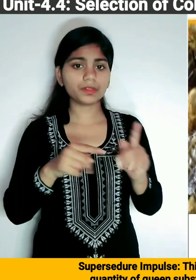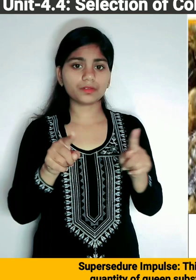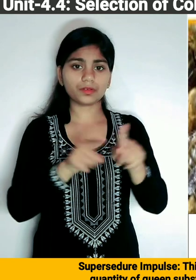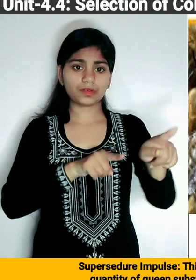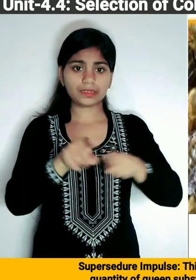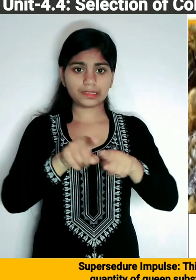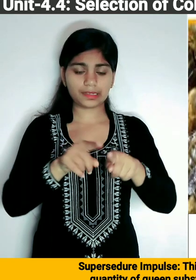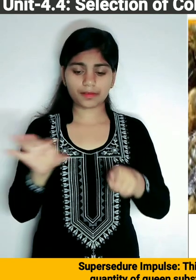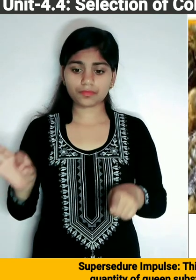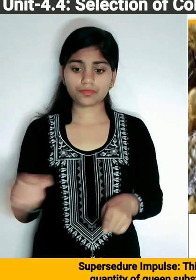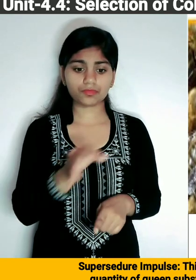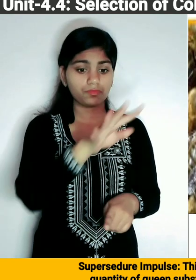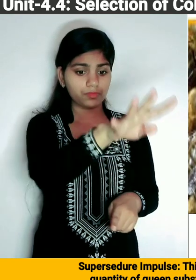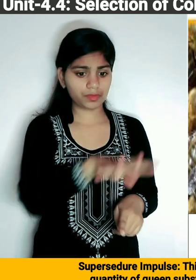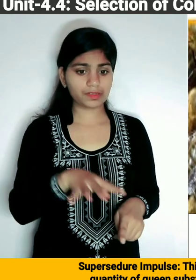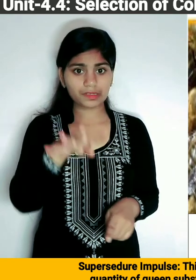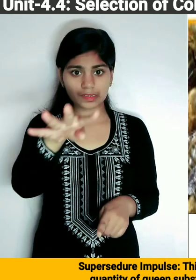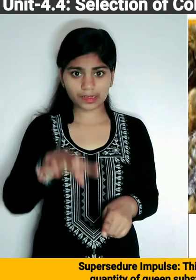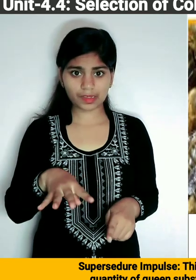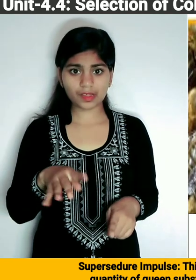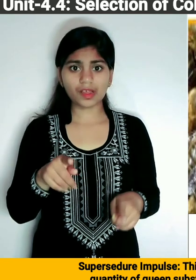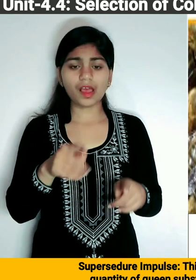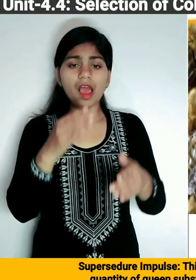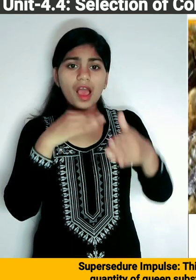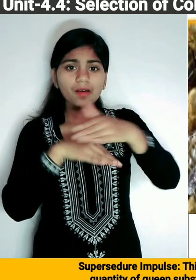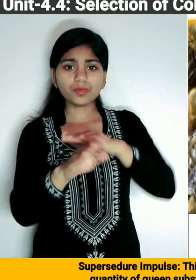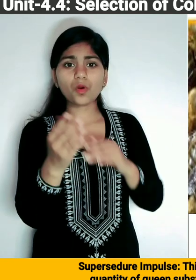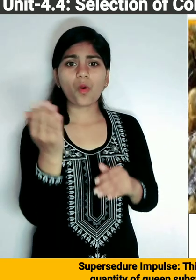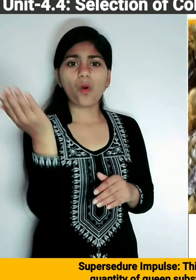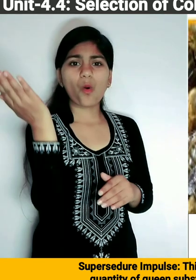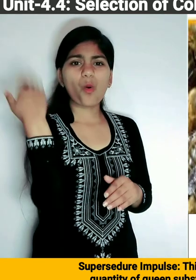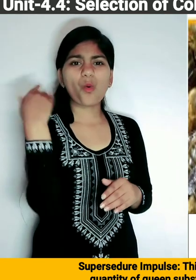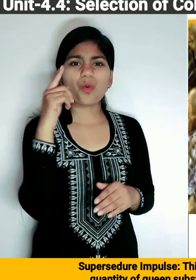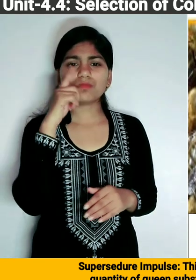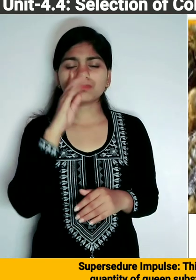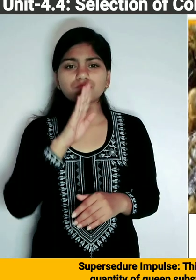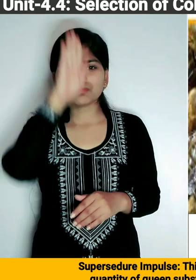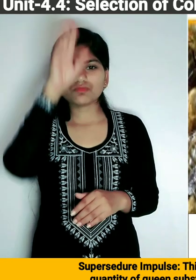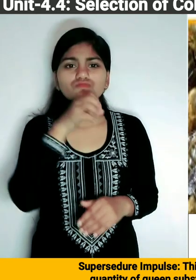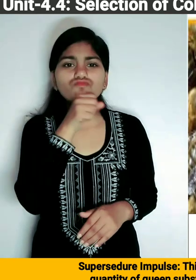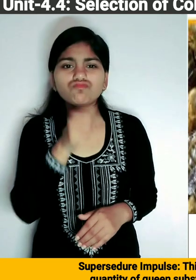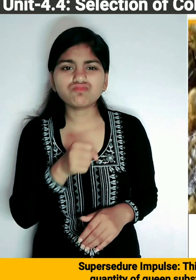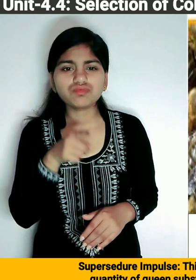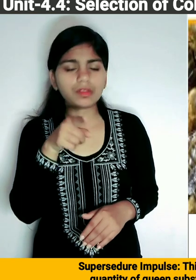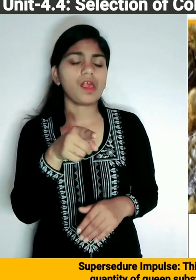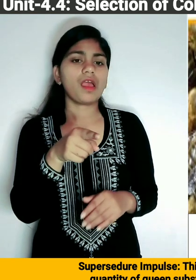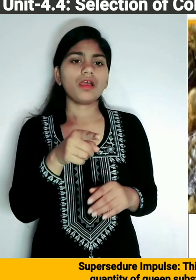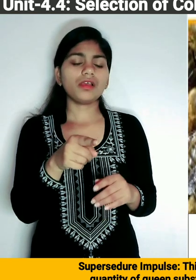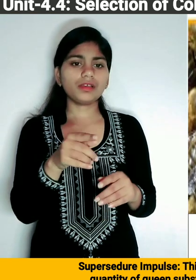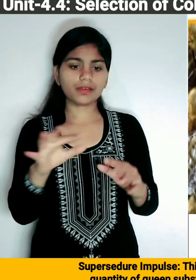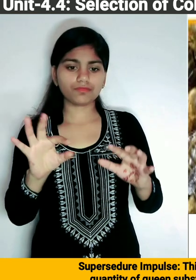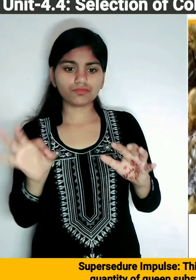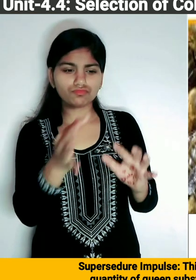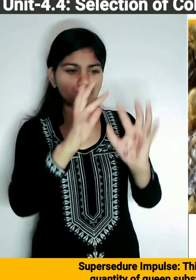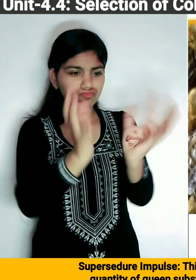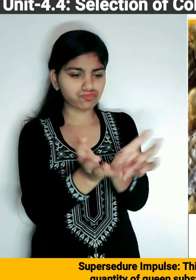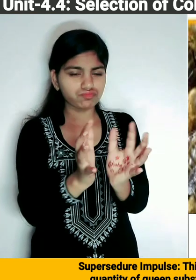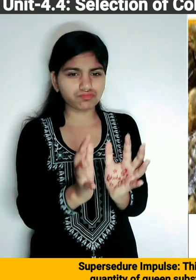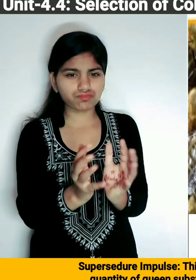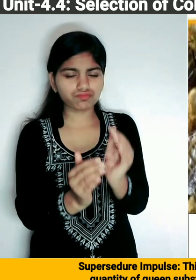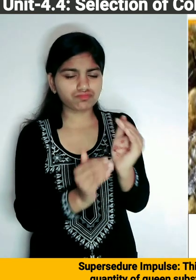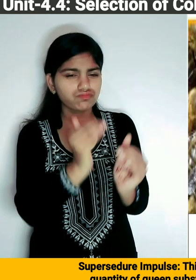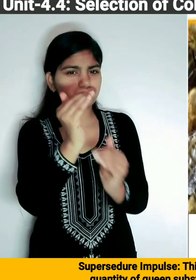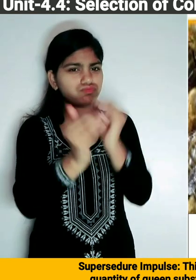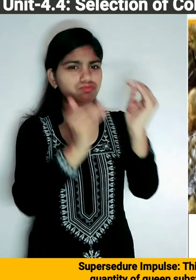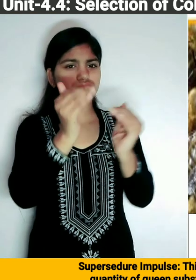the failure of old queen bee to produce sufficient quantity of queen substance.